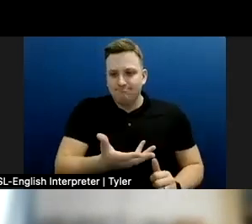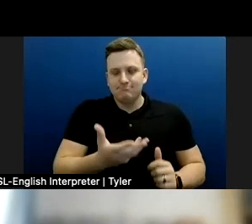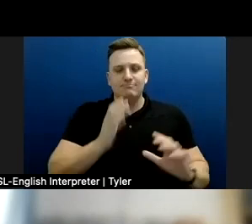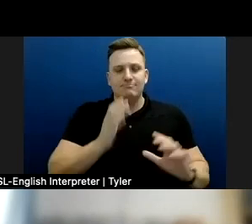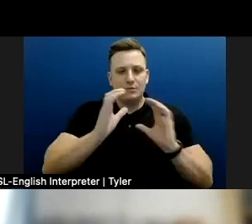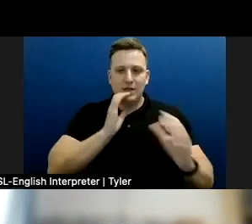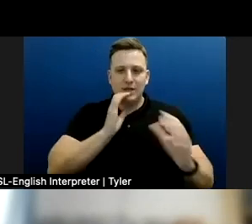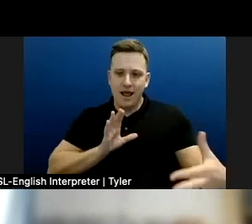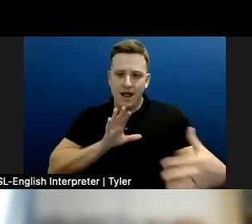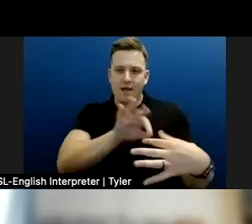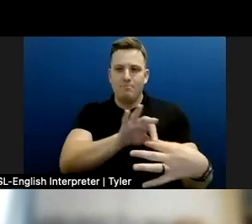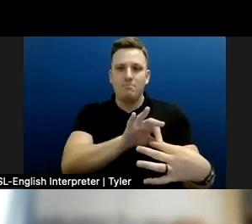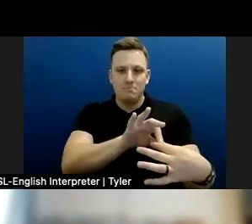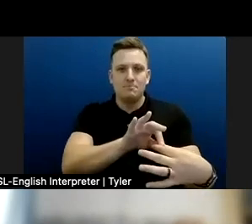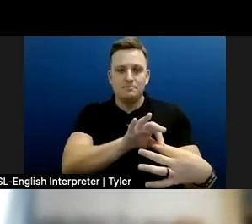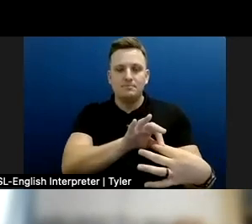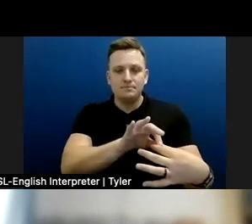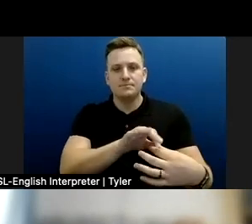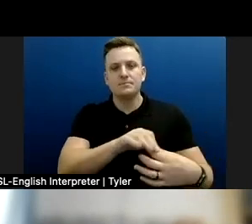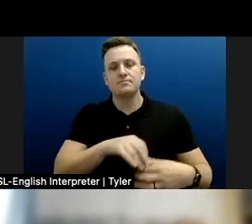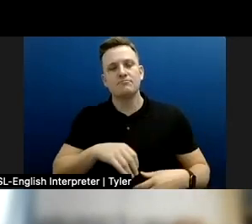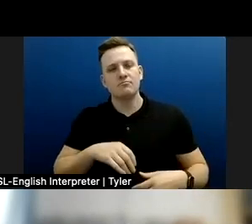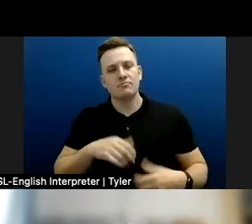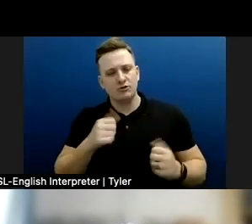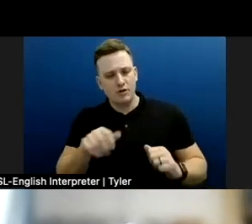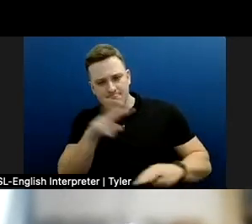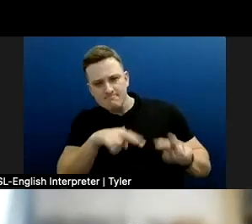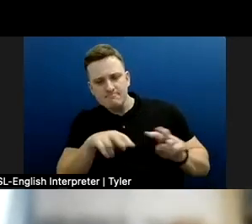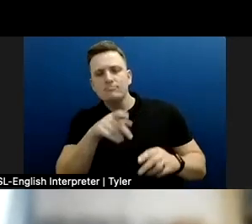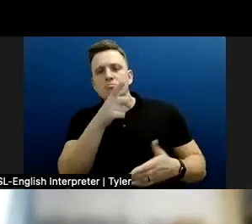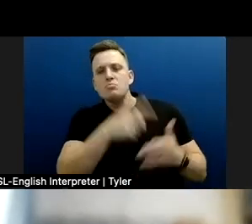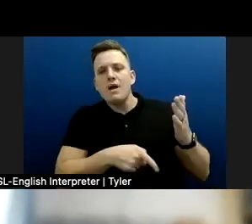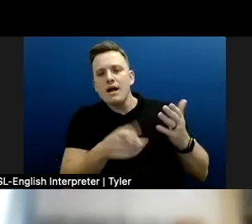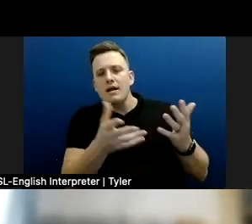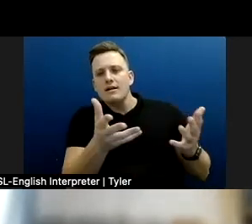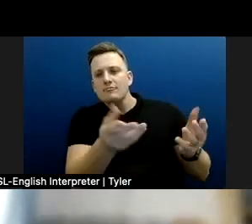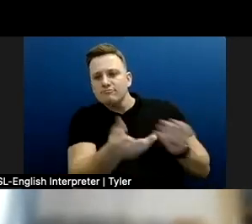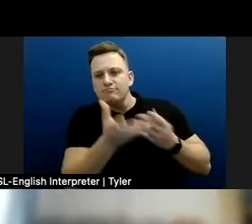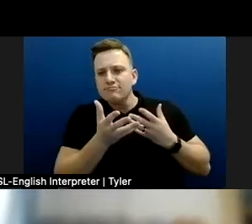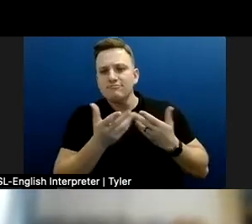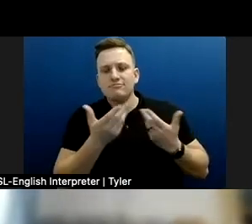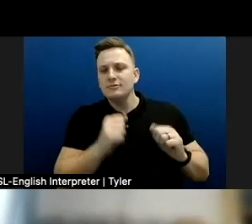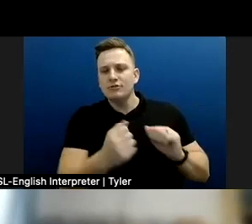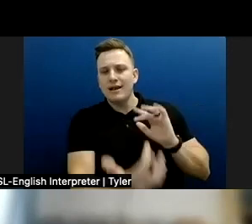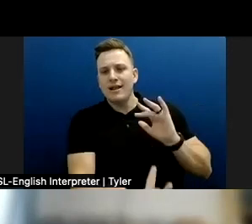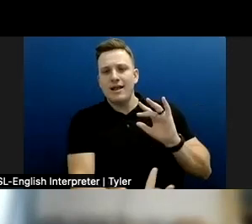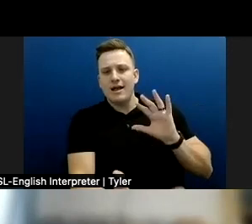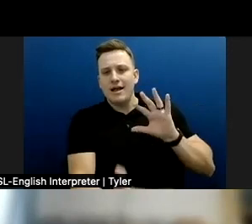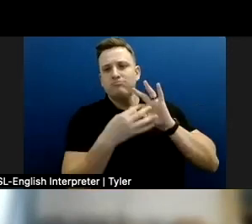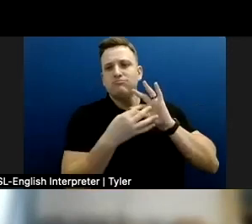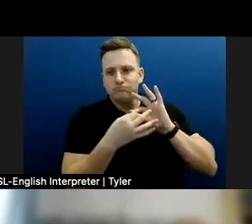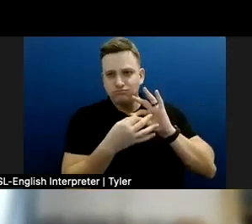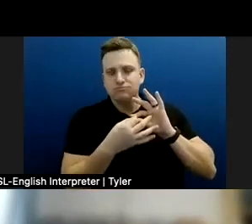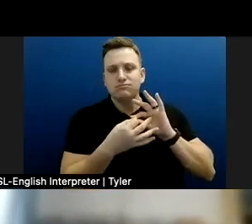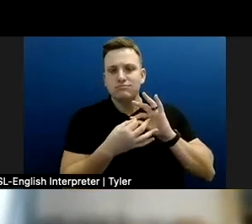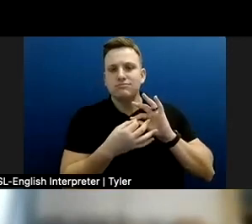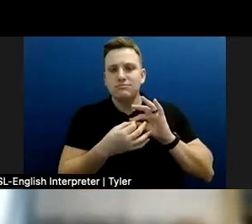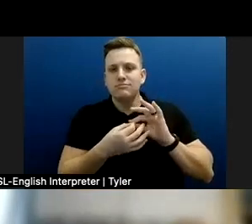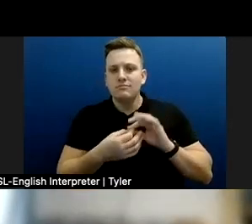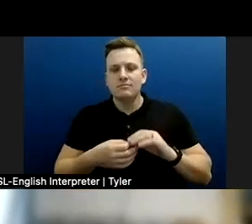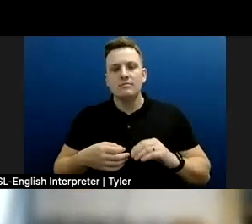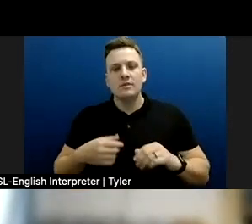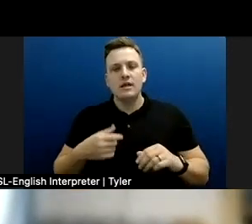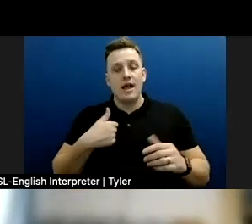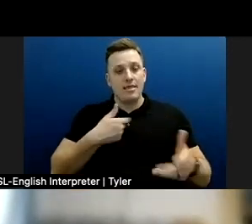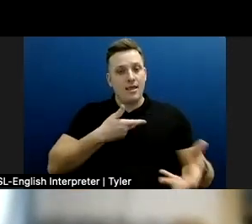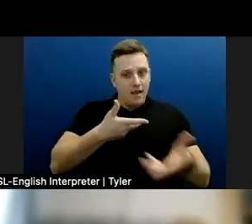connection with us, to tell us something, to reach out to us, and we could certainly